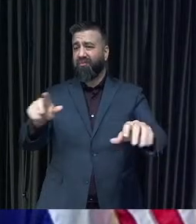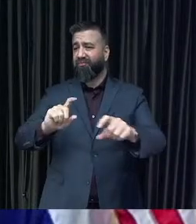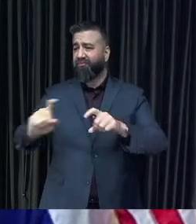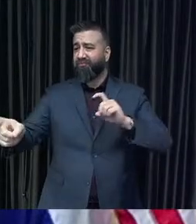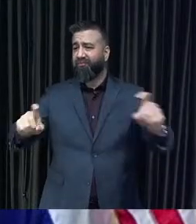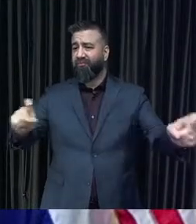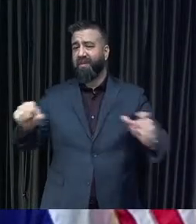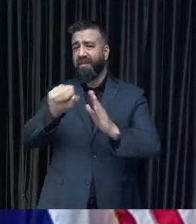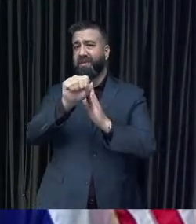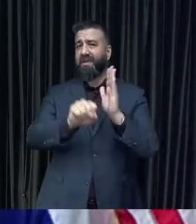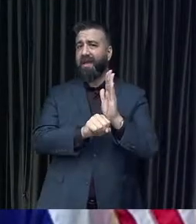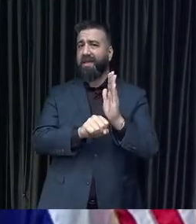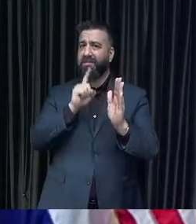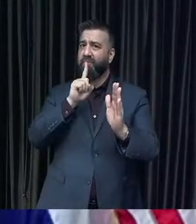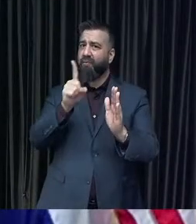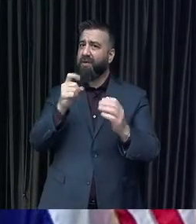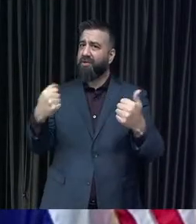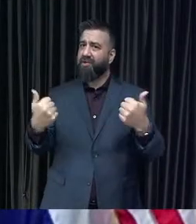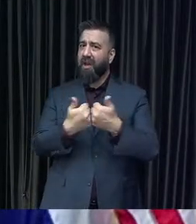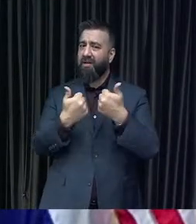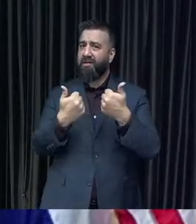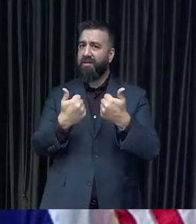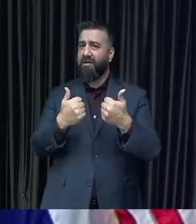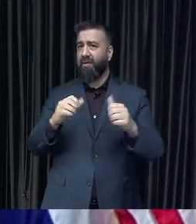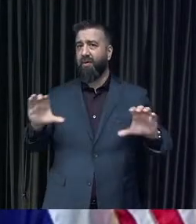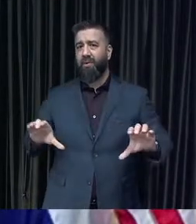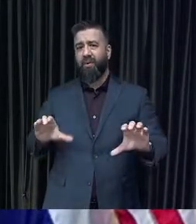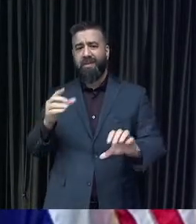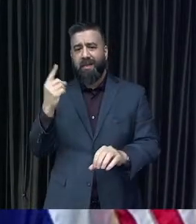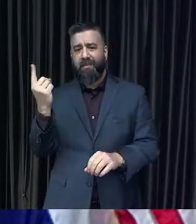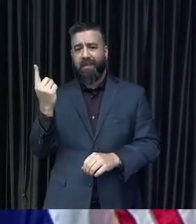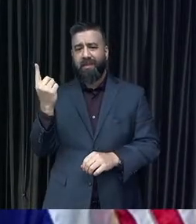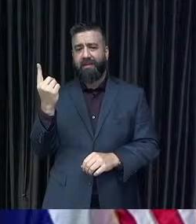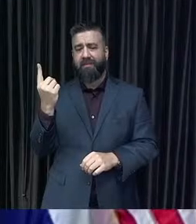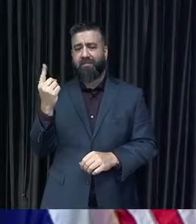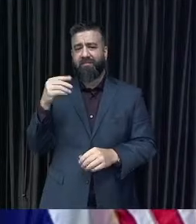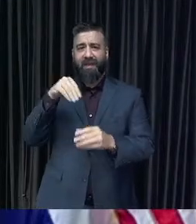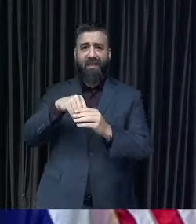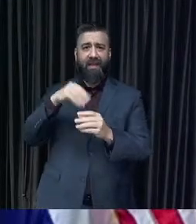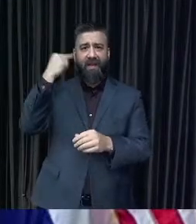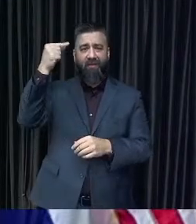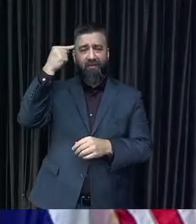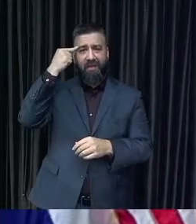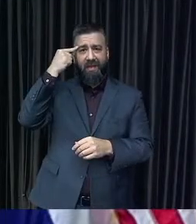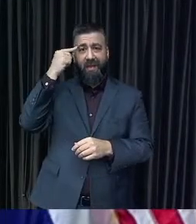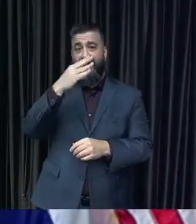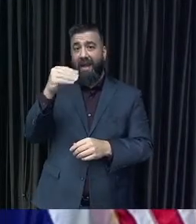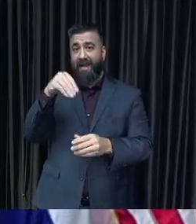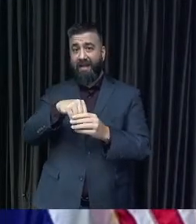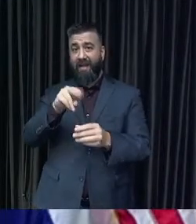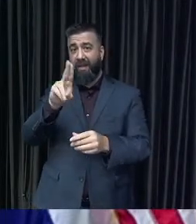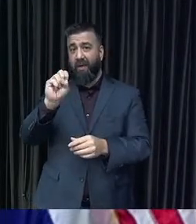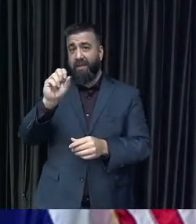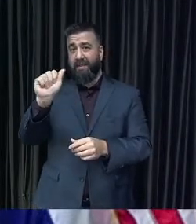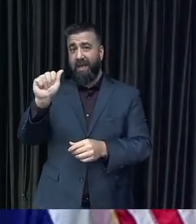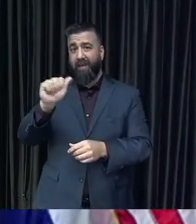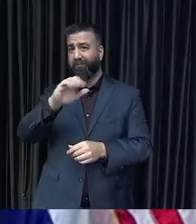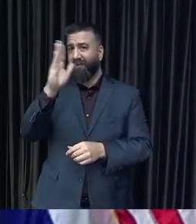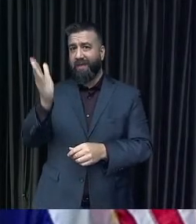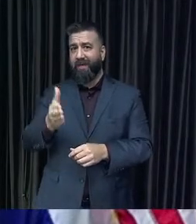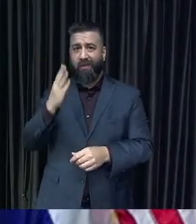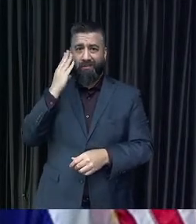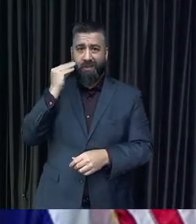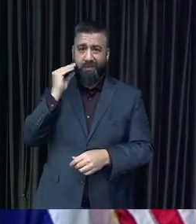state, has been a real challenge. We're doing something in government and in our country that we've never